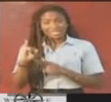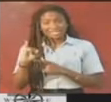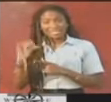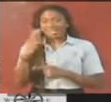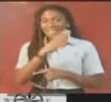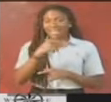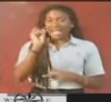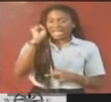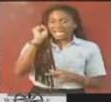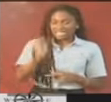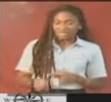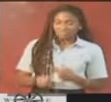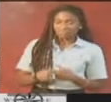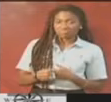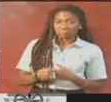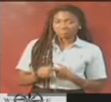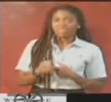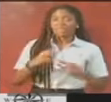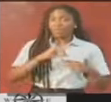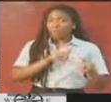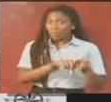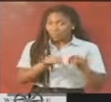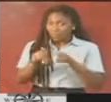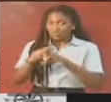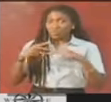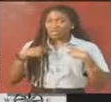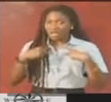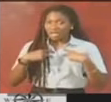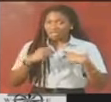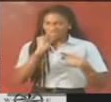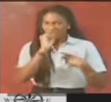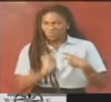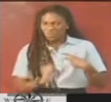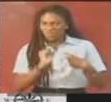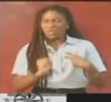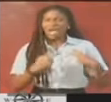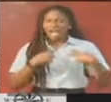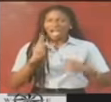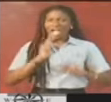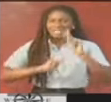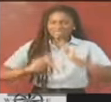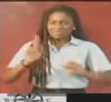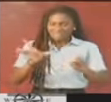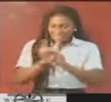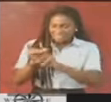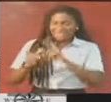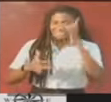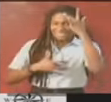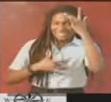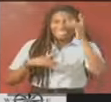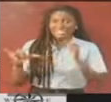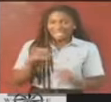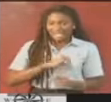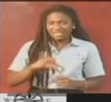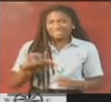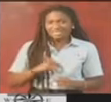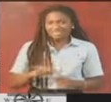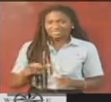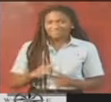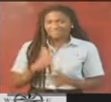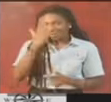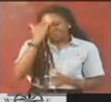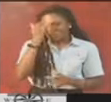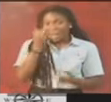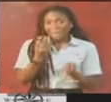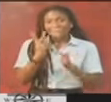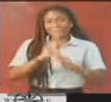scattered, where there are cases, but of course a few of those areas are scattered along those counties which record high number of cases as